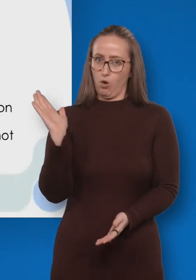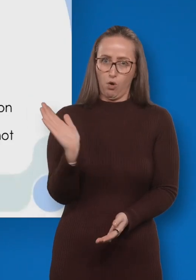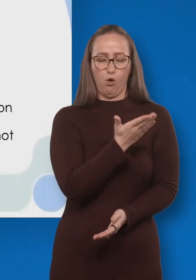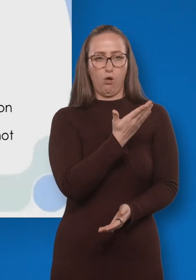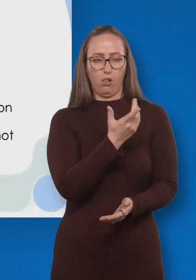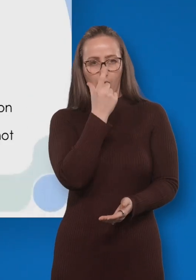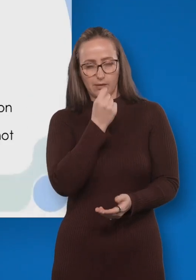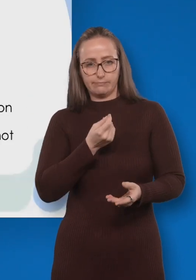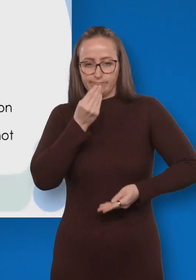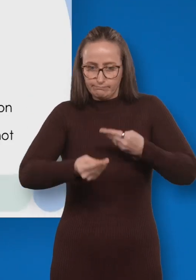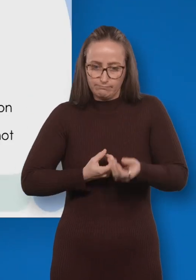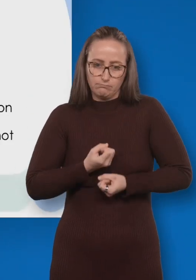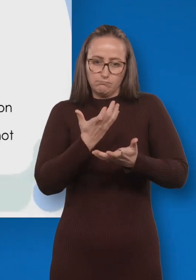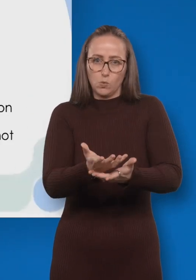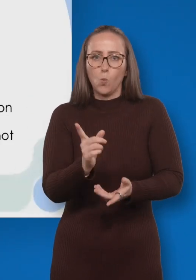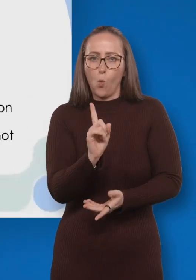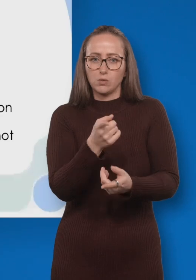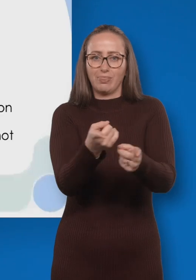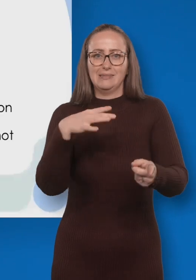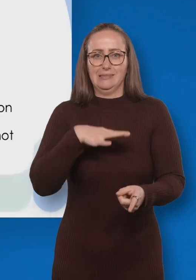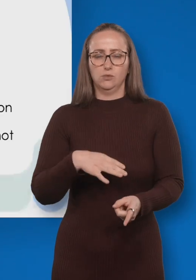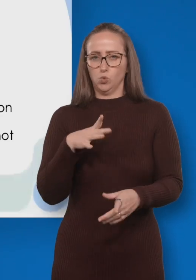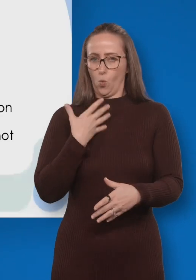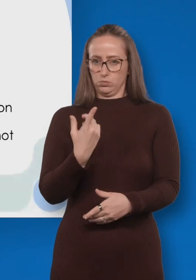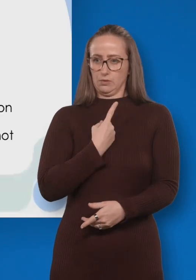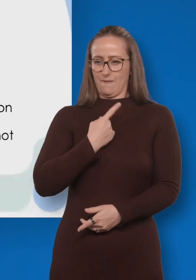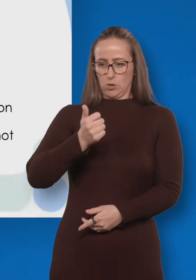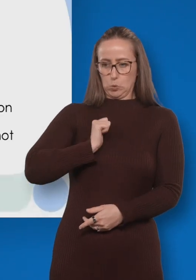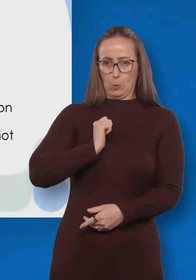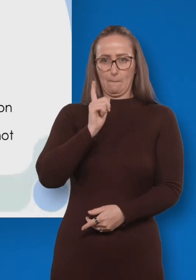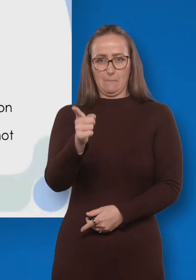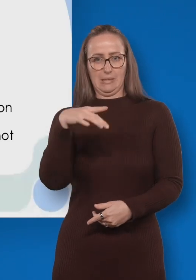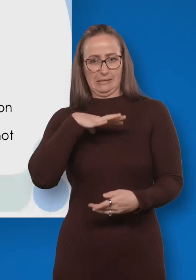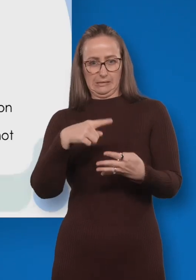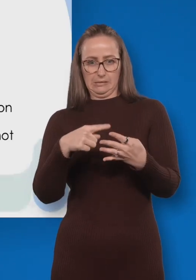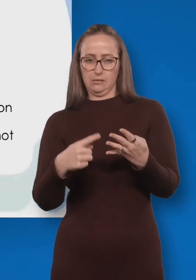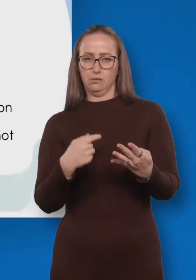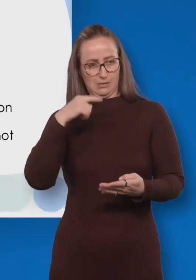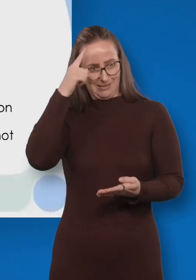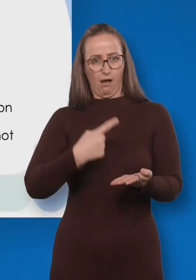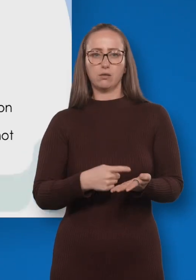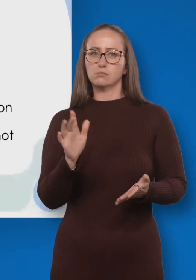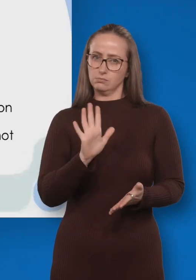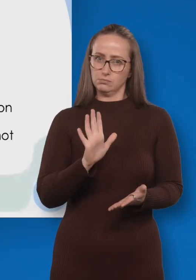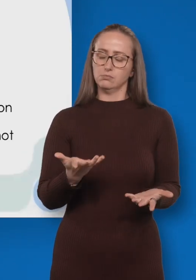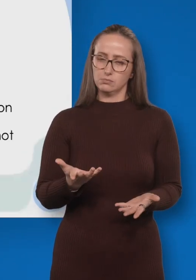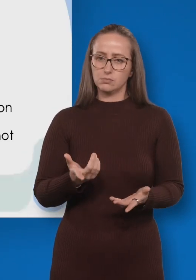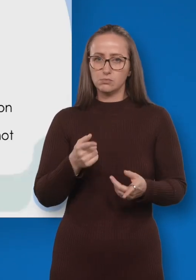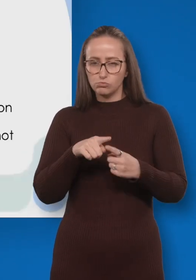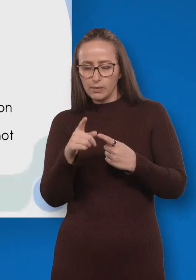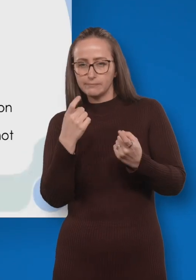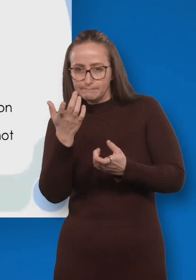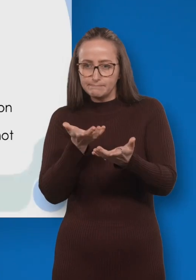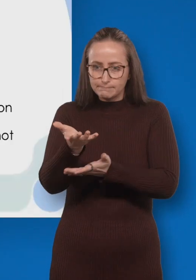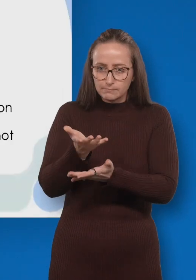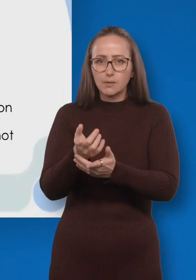a say in what they need. So you're not making assumptions about what other people need and making decisions, but you can also take that load because quite